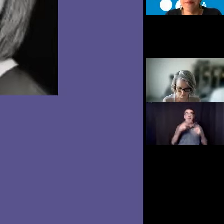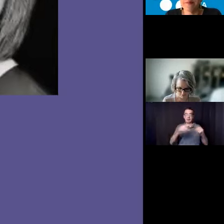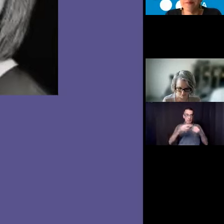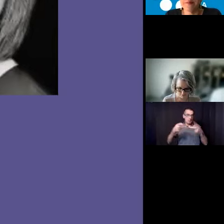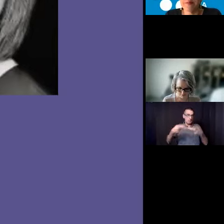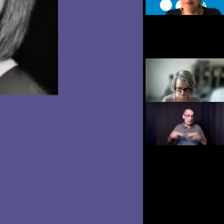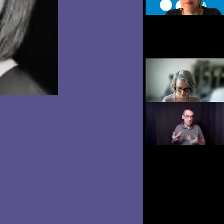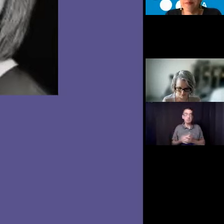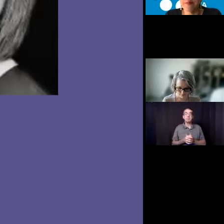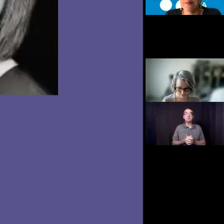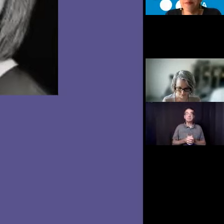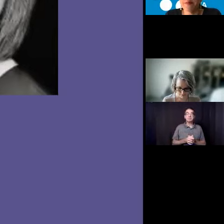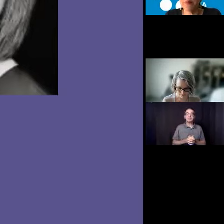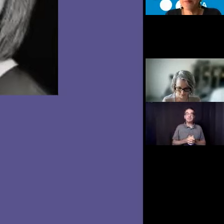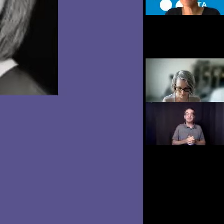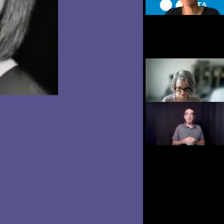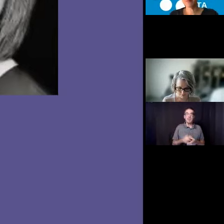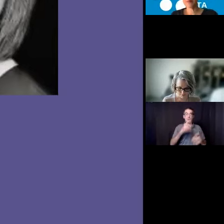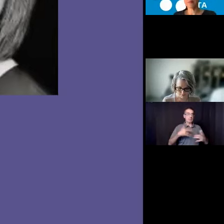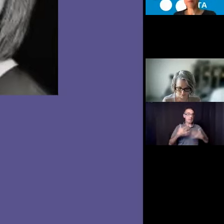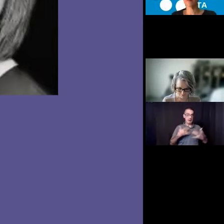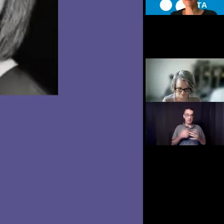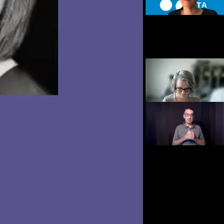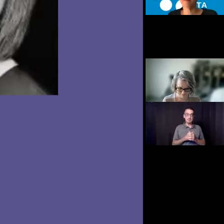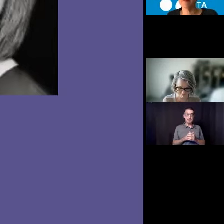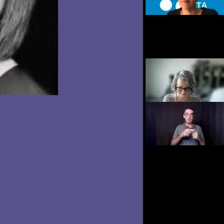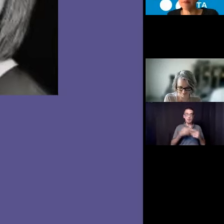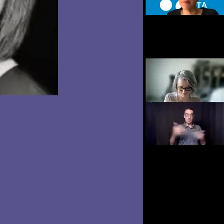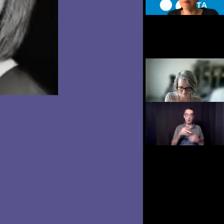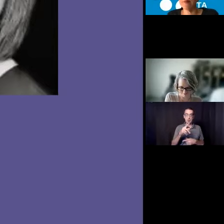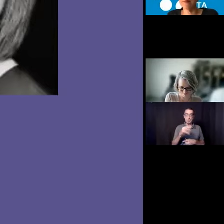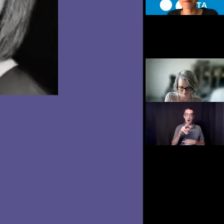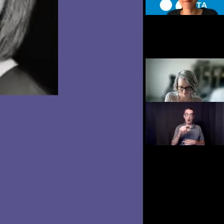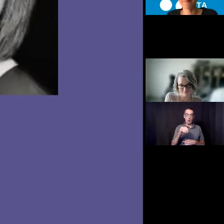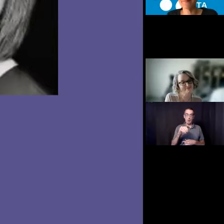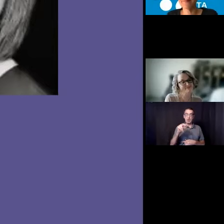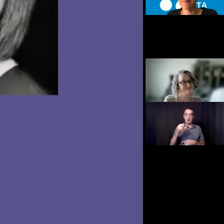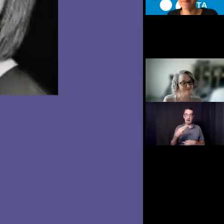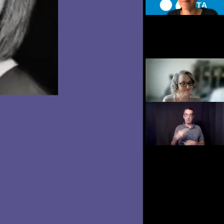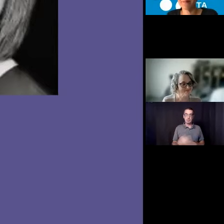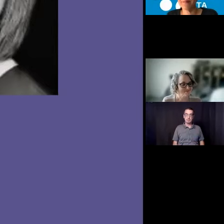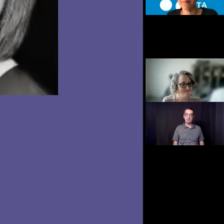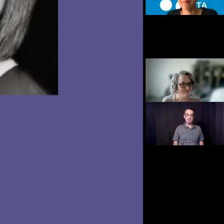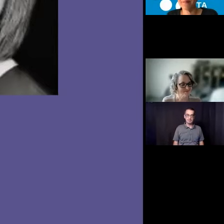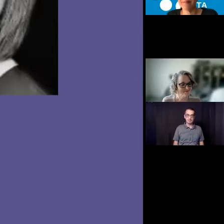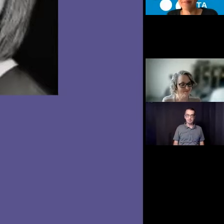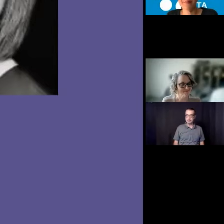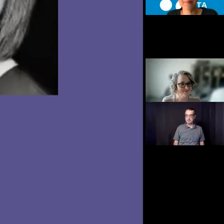places. And so I'm very excited to introduce Marlo Nash.